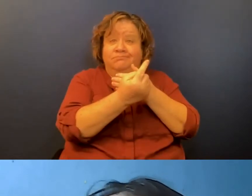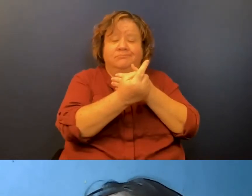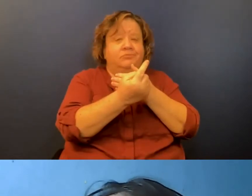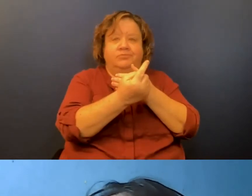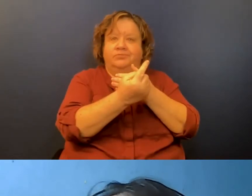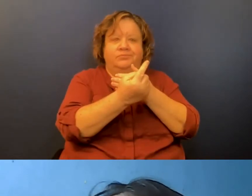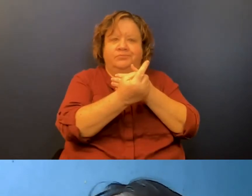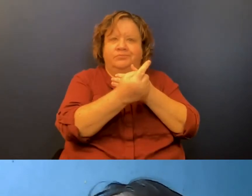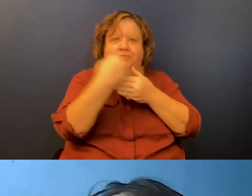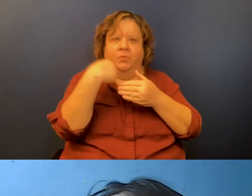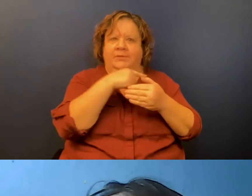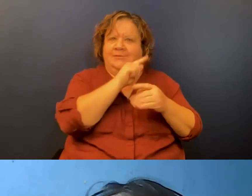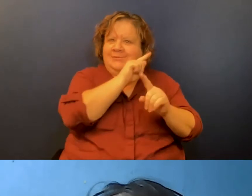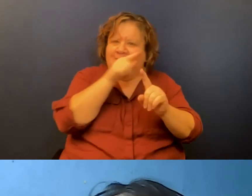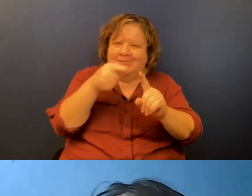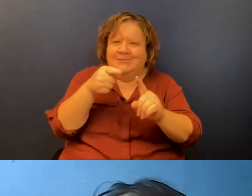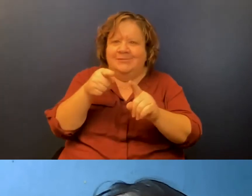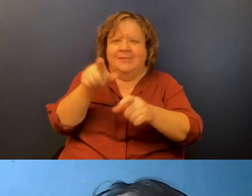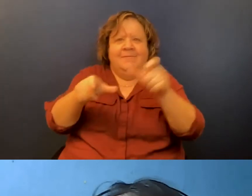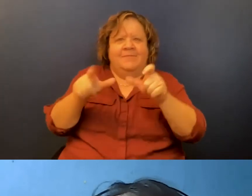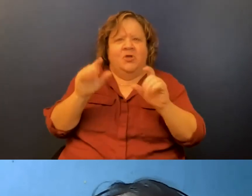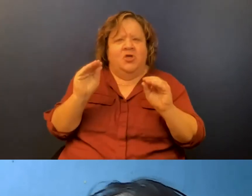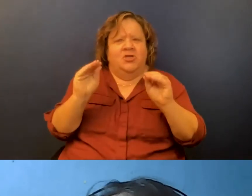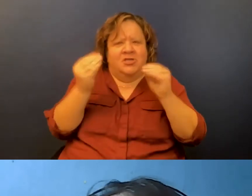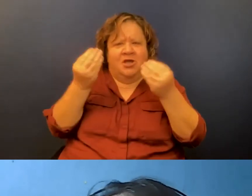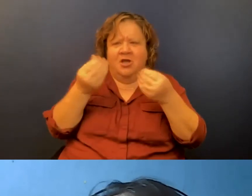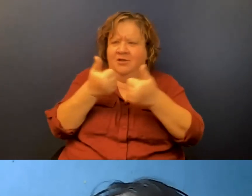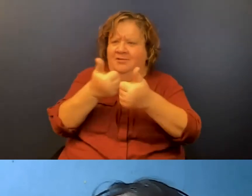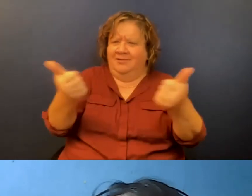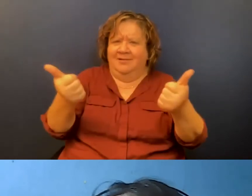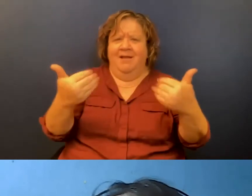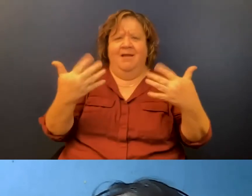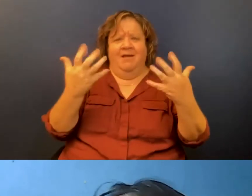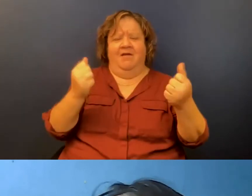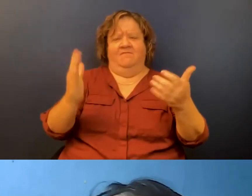right to take part in cultural life.